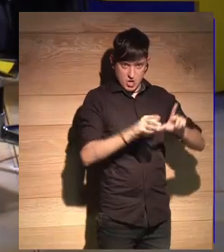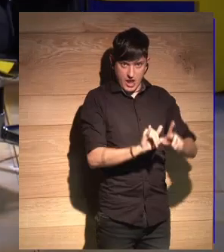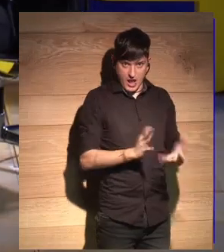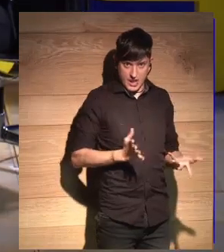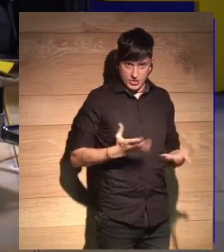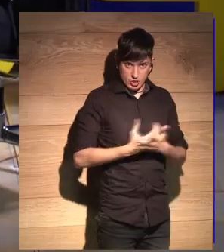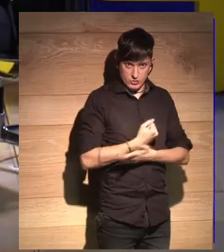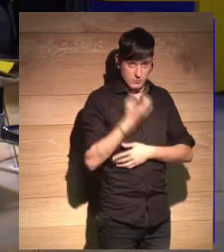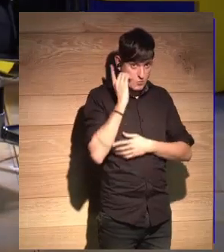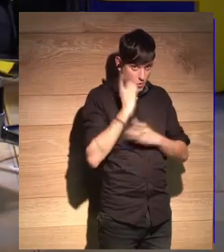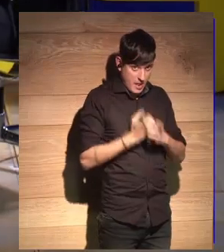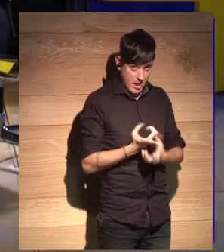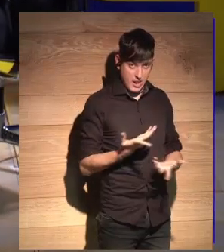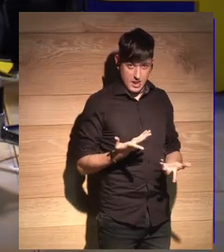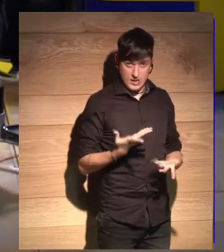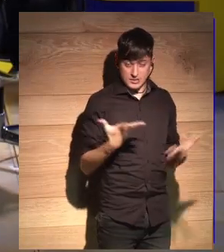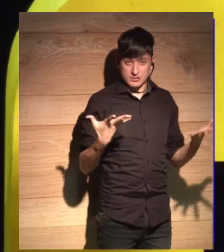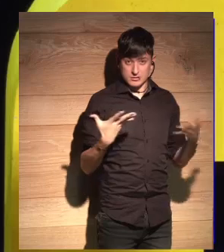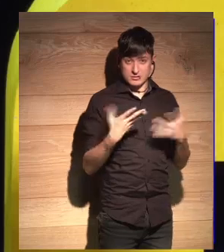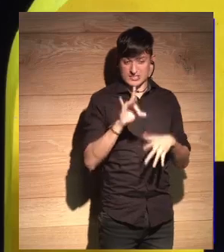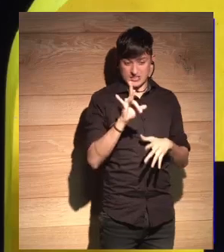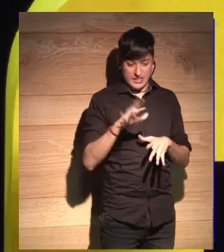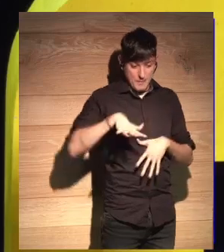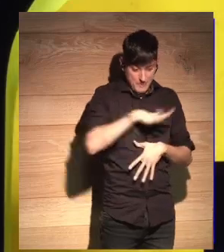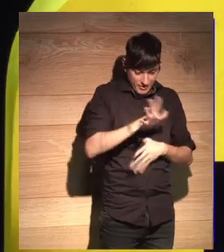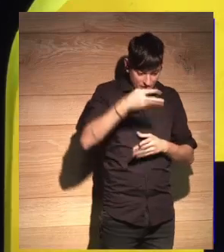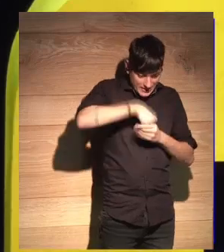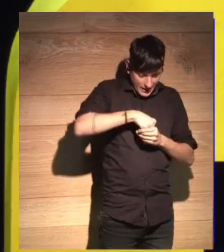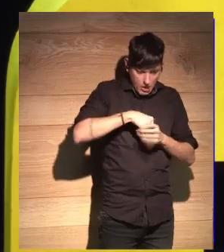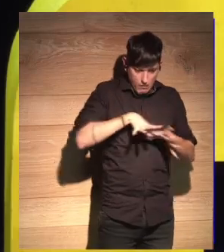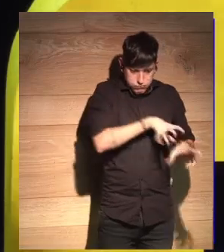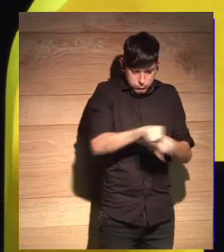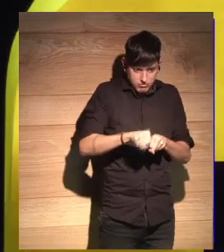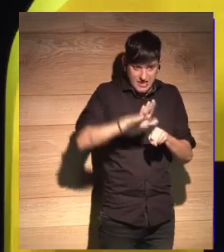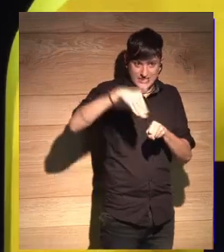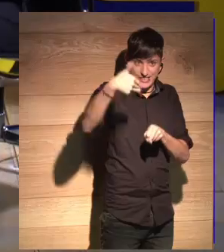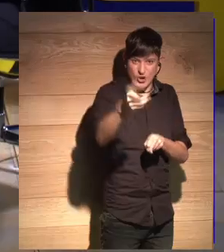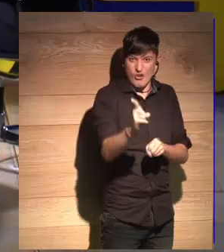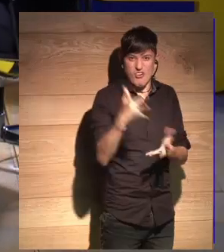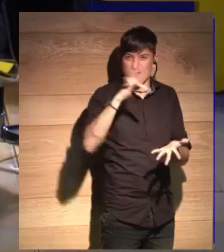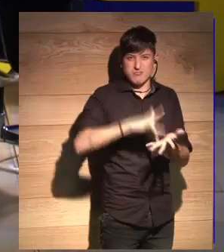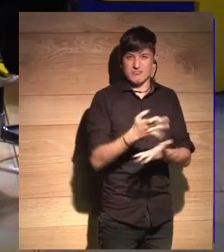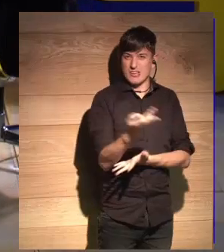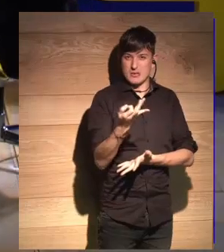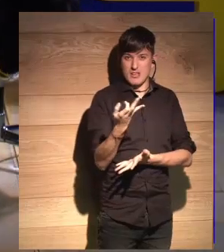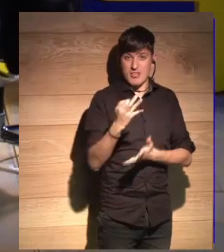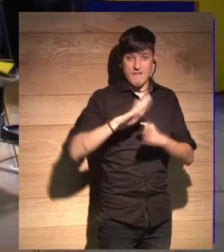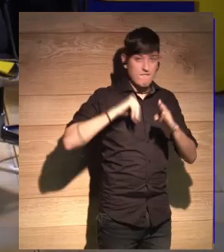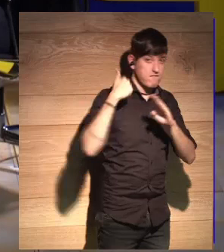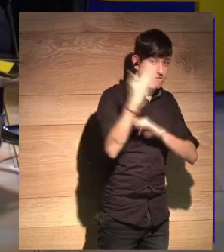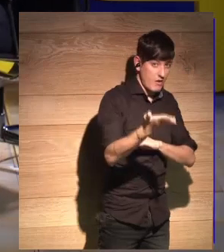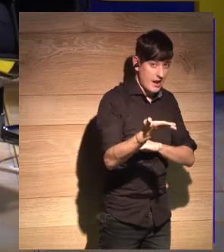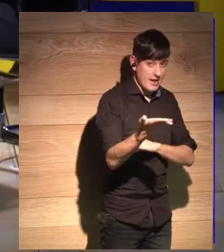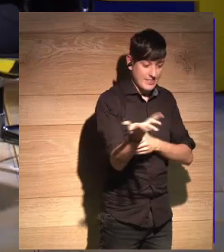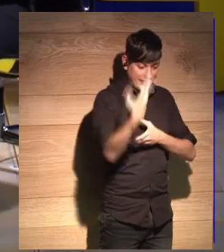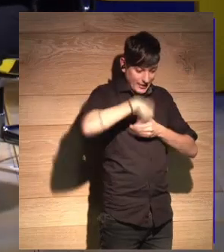space and not outer space. What happened? We needed to go out, not in. Bueno, pues